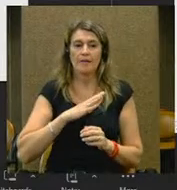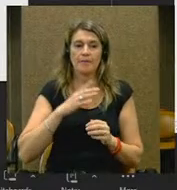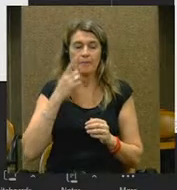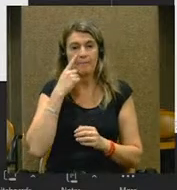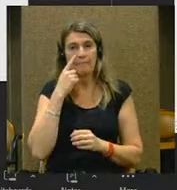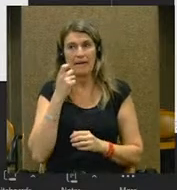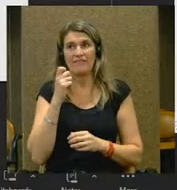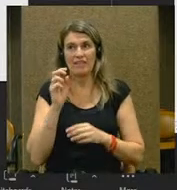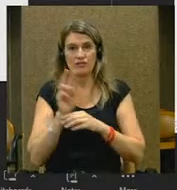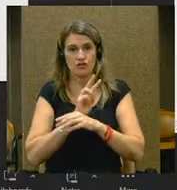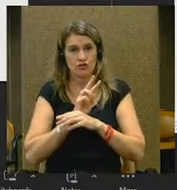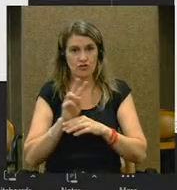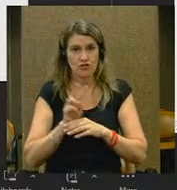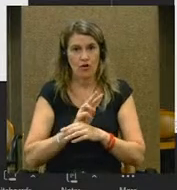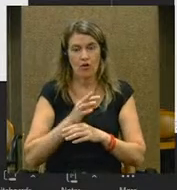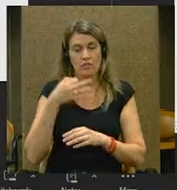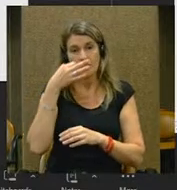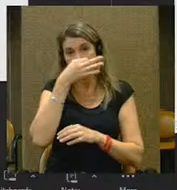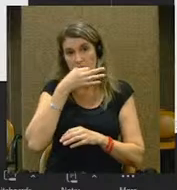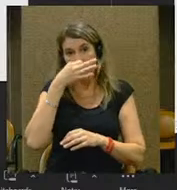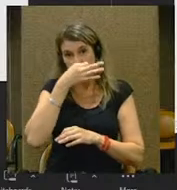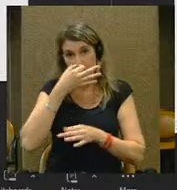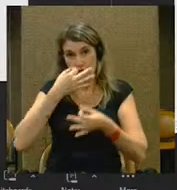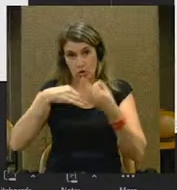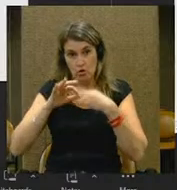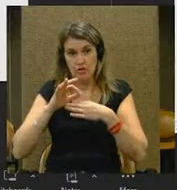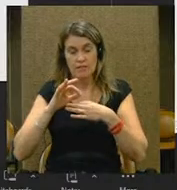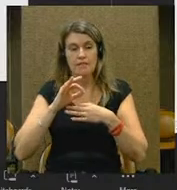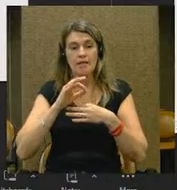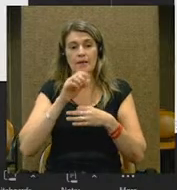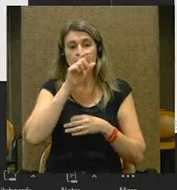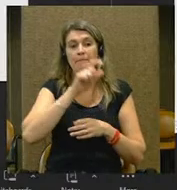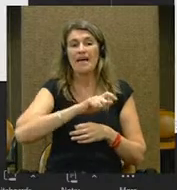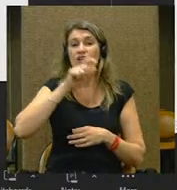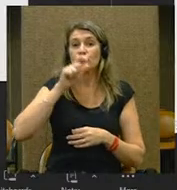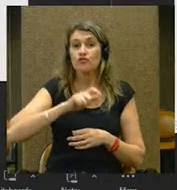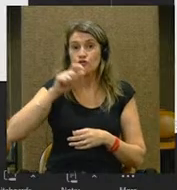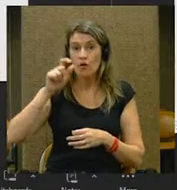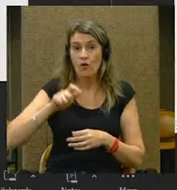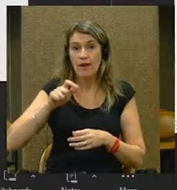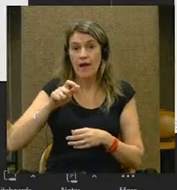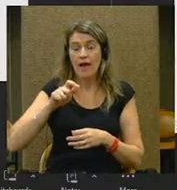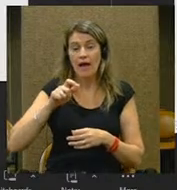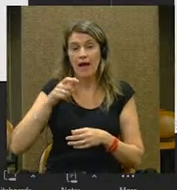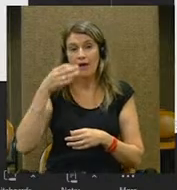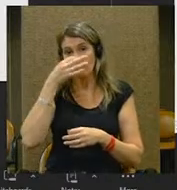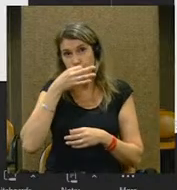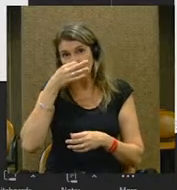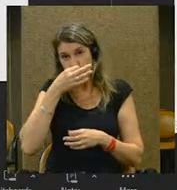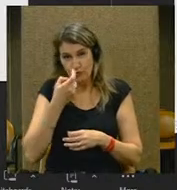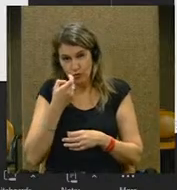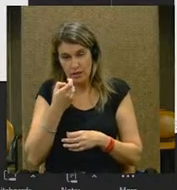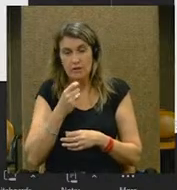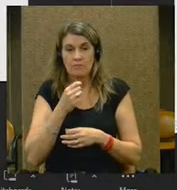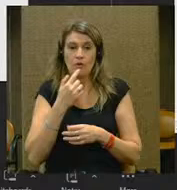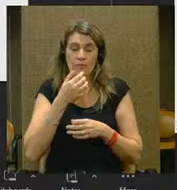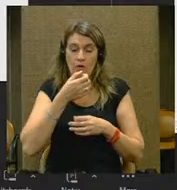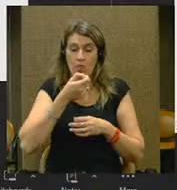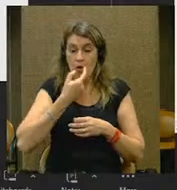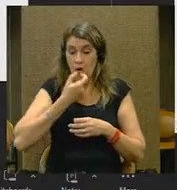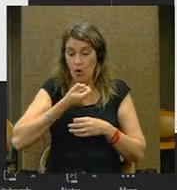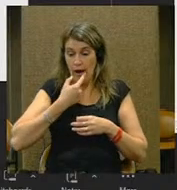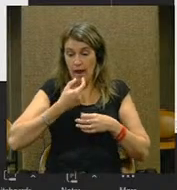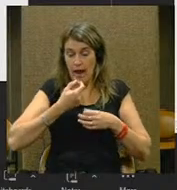people can go and take their drugs and be observed so that we can try to reduce the risk of